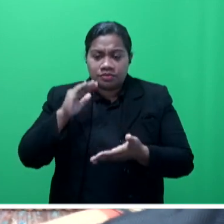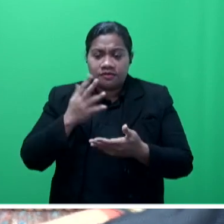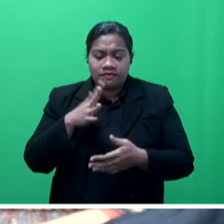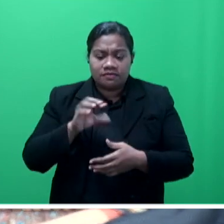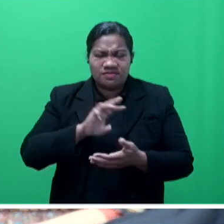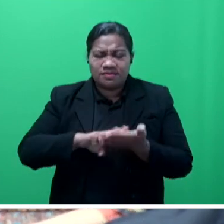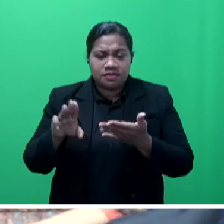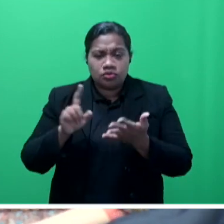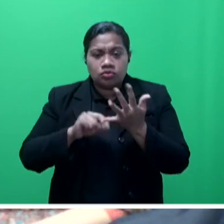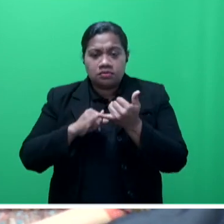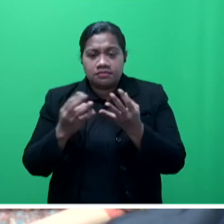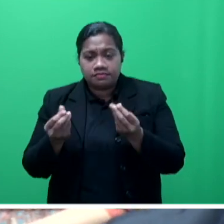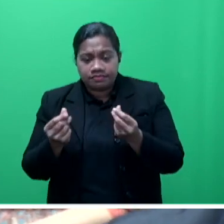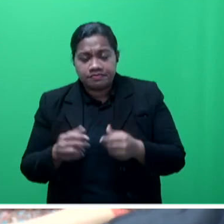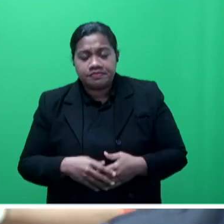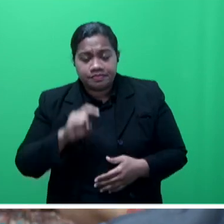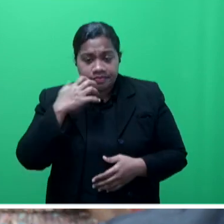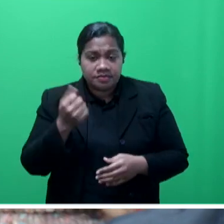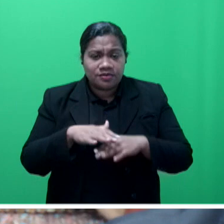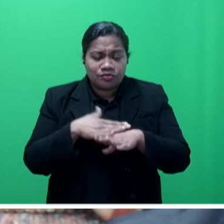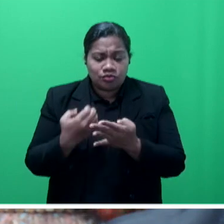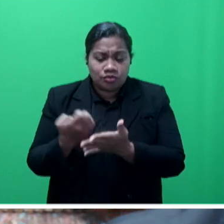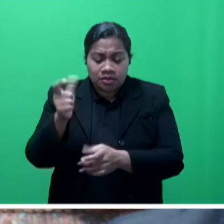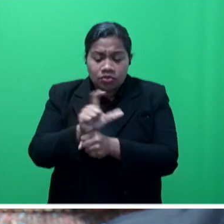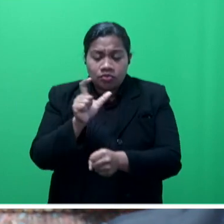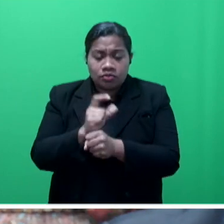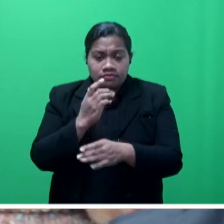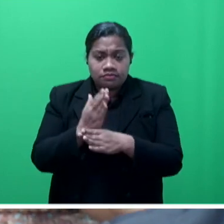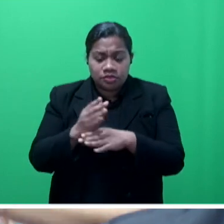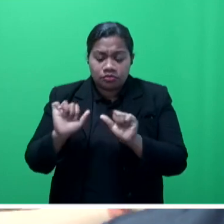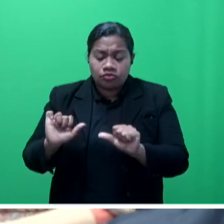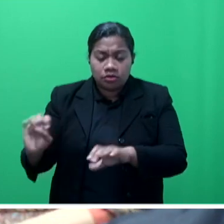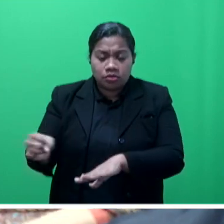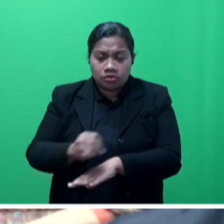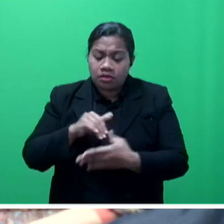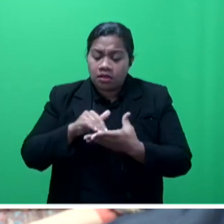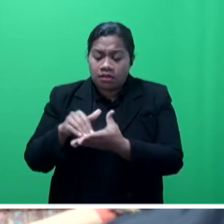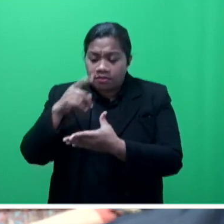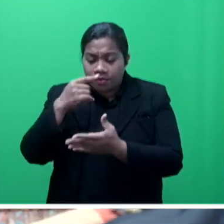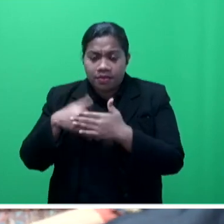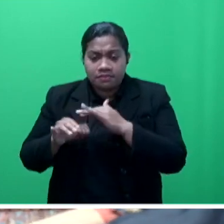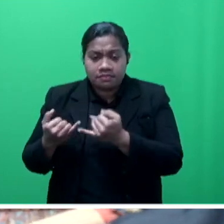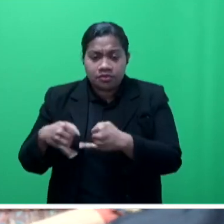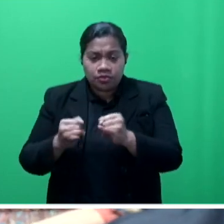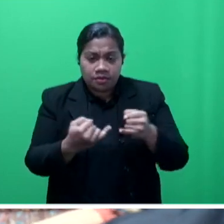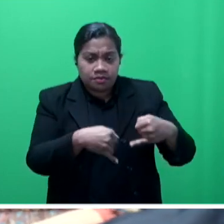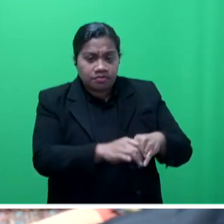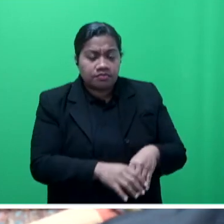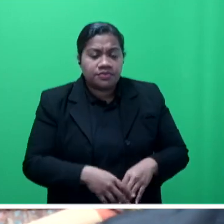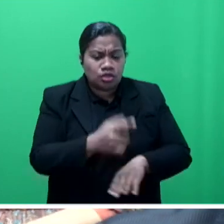to deliver a sustainable blue economy and create jobs and protect Fiji's ocean, helping those people in the maritime areas, on coastal